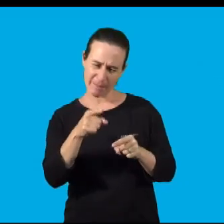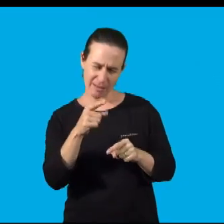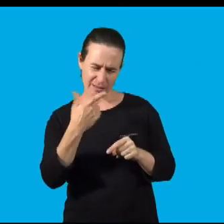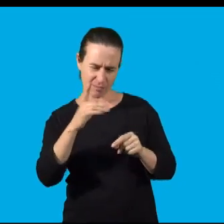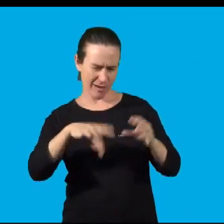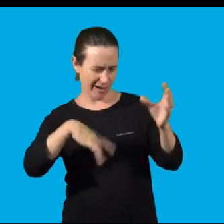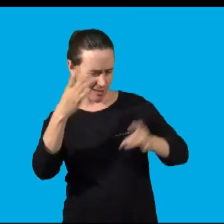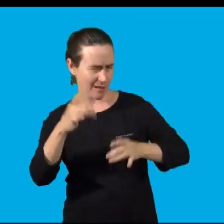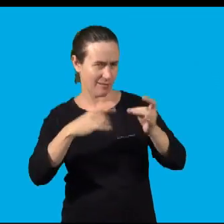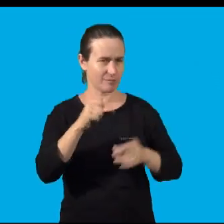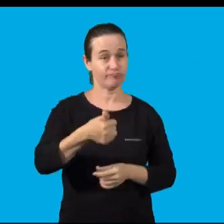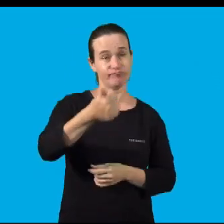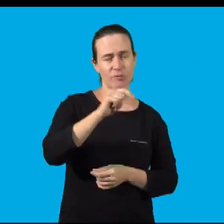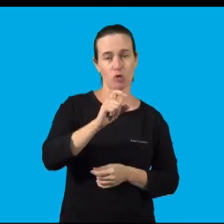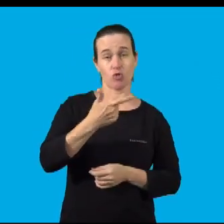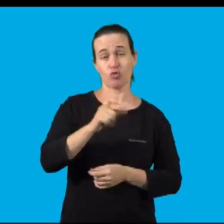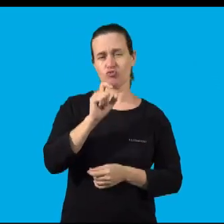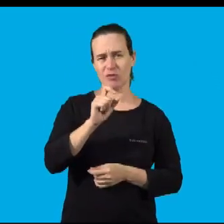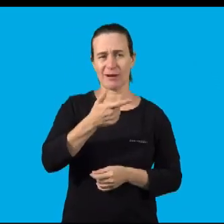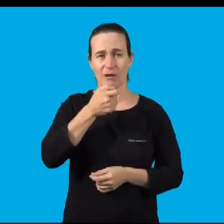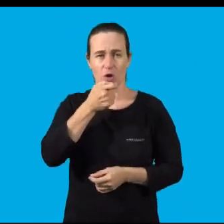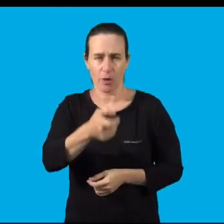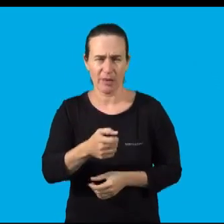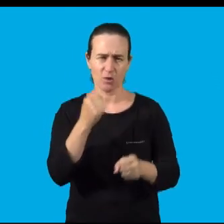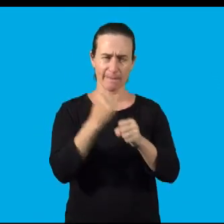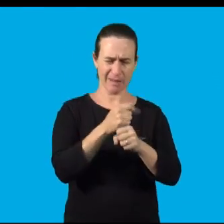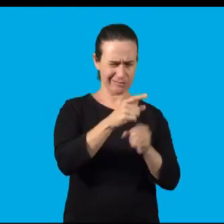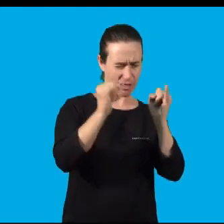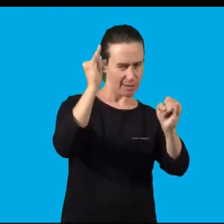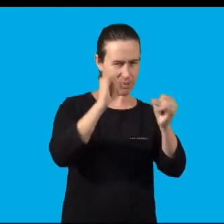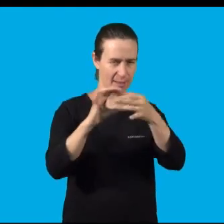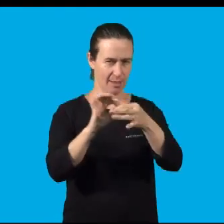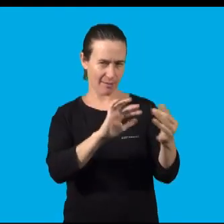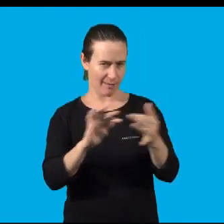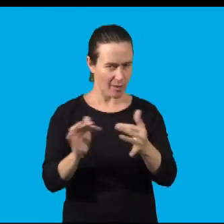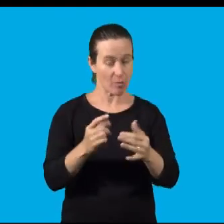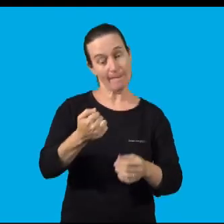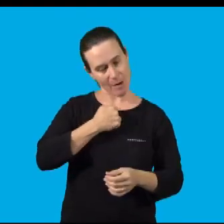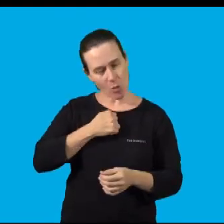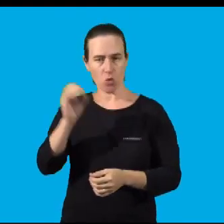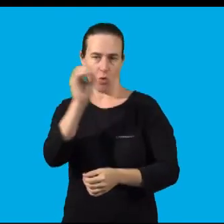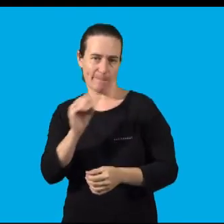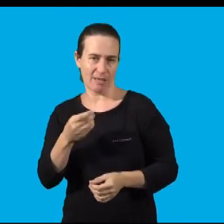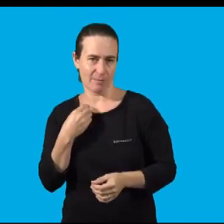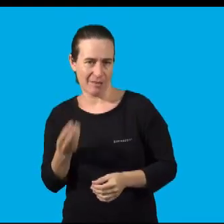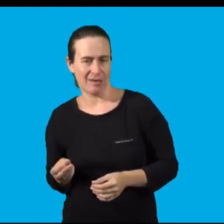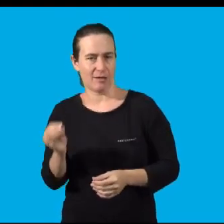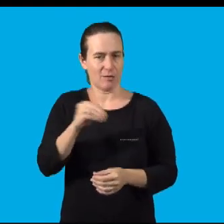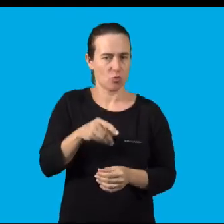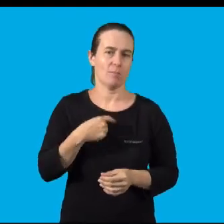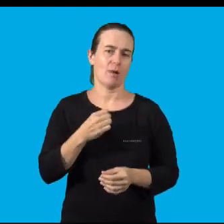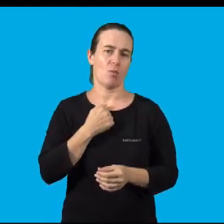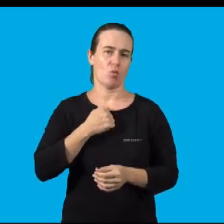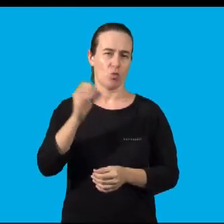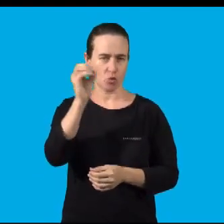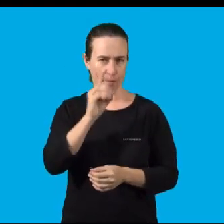in detail. Critically comment, to make logical connections between ideas and to offer your own